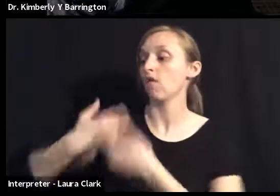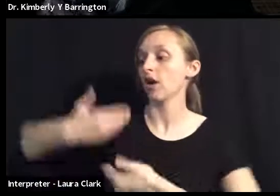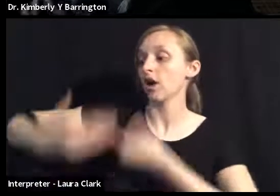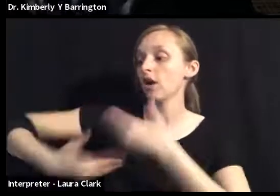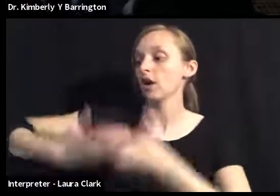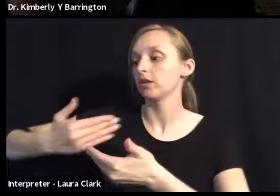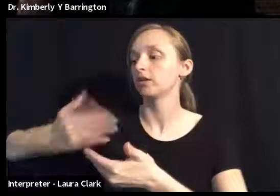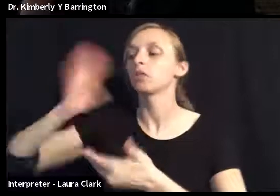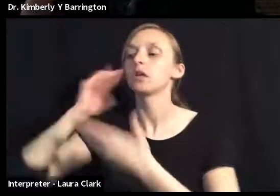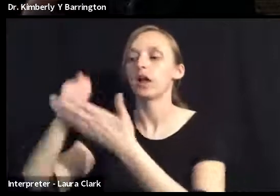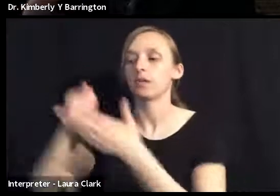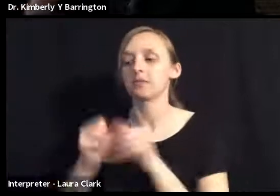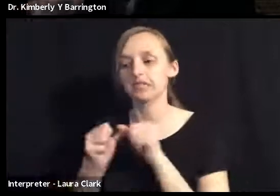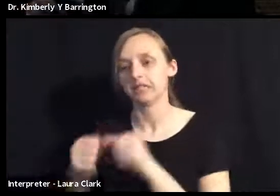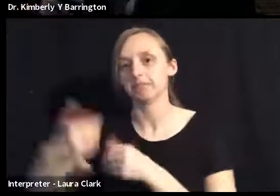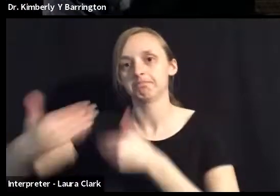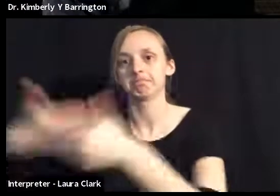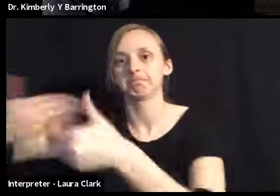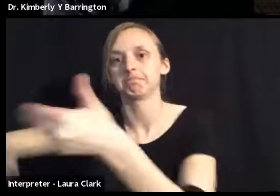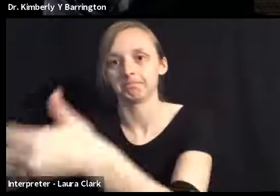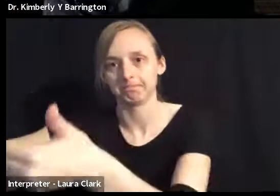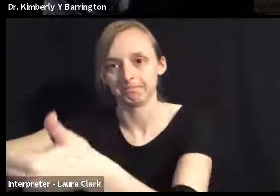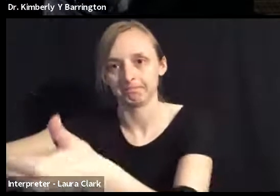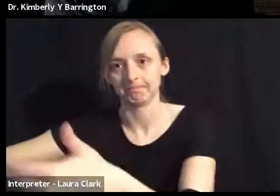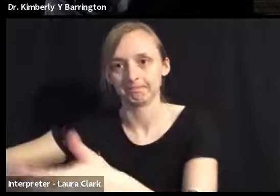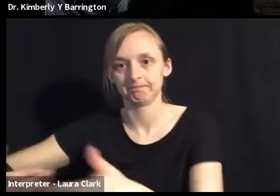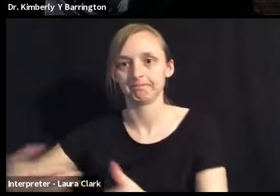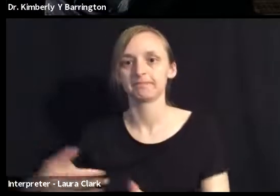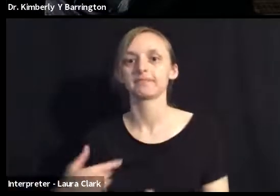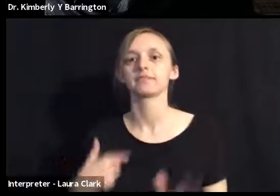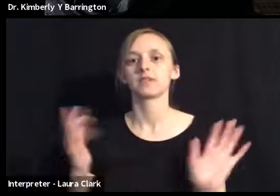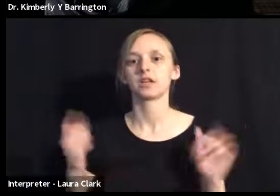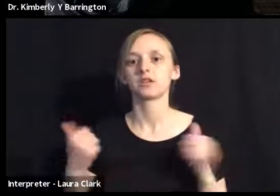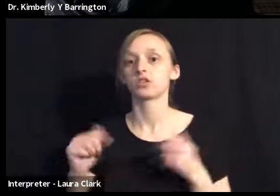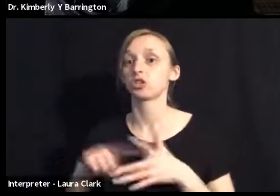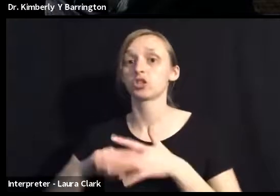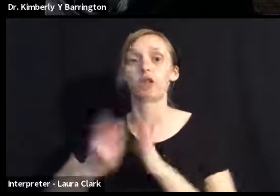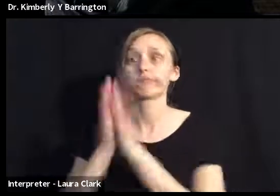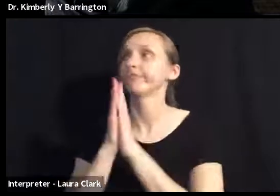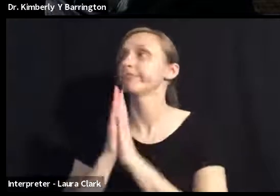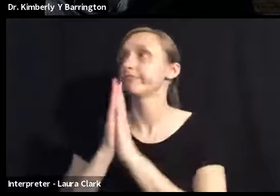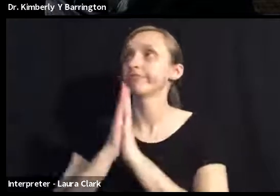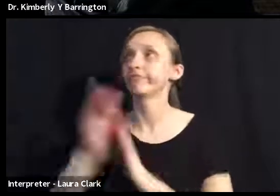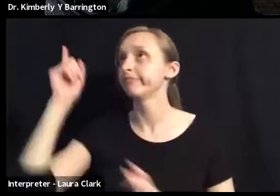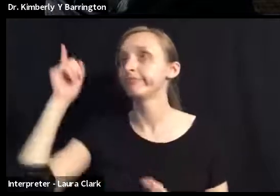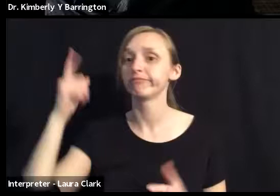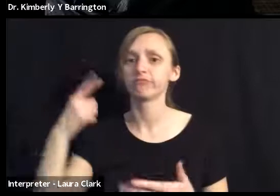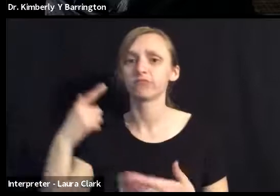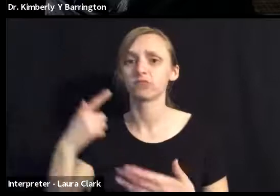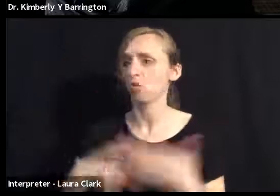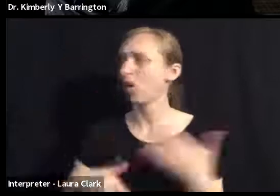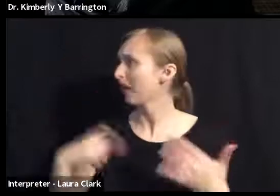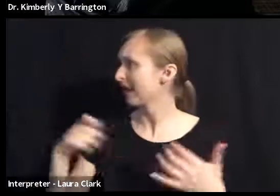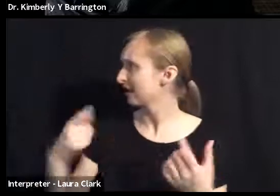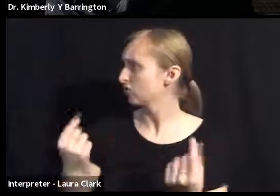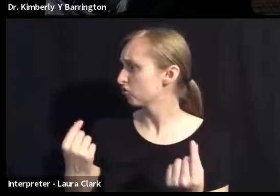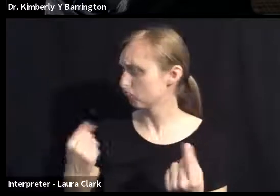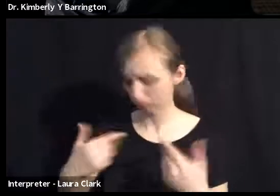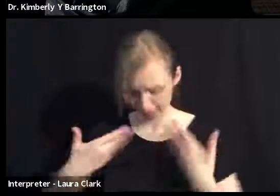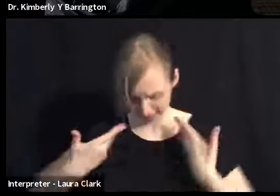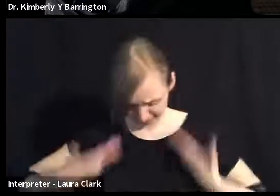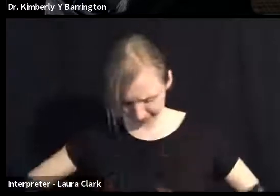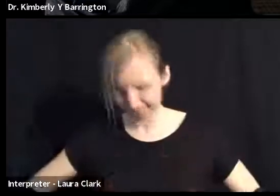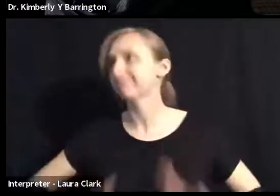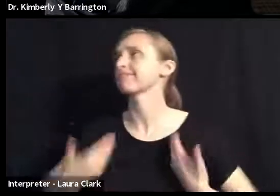further. And I'll just start talking to him, you know, like, what is it that I need to do within me,